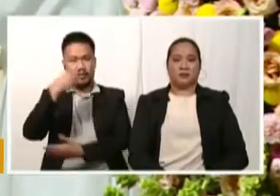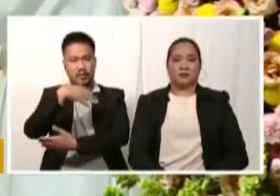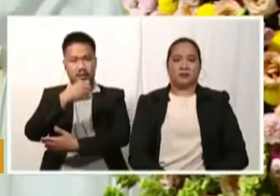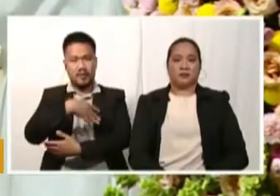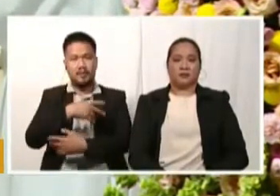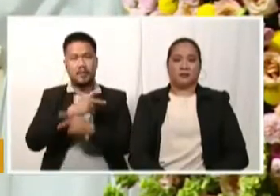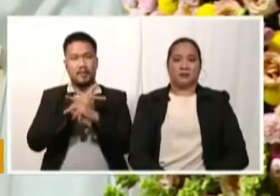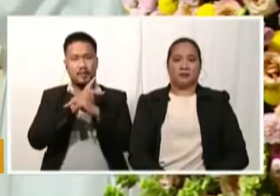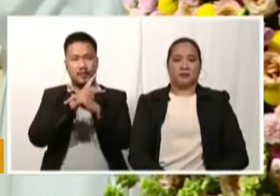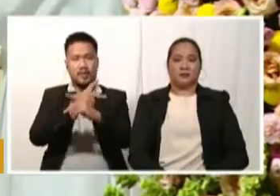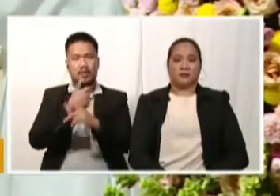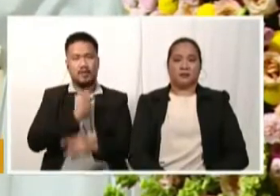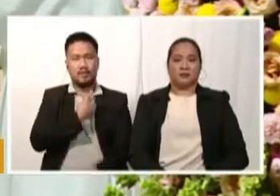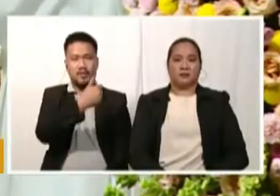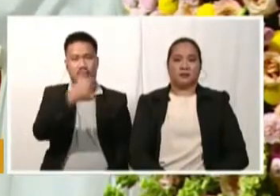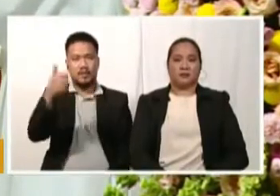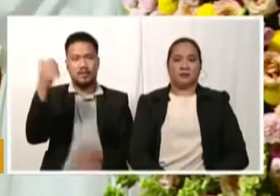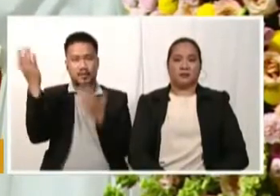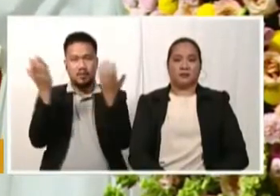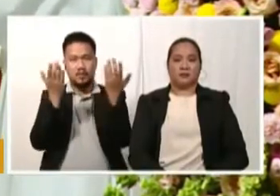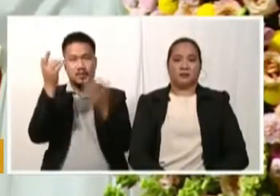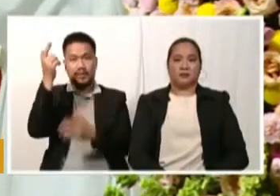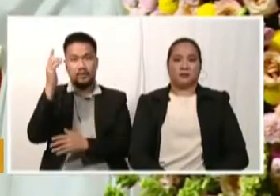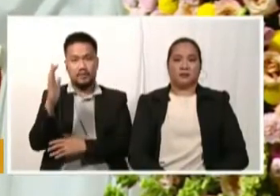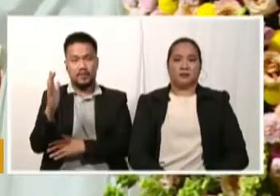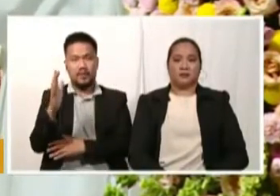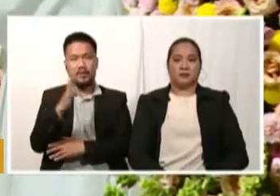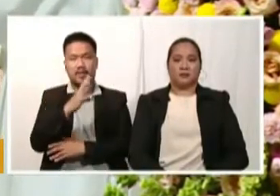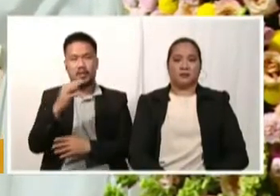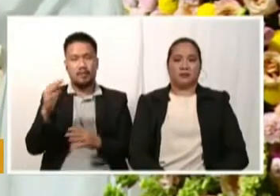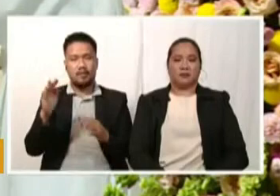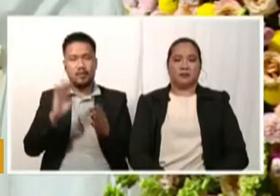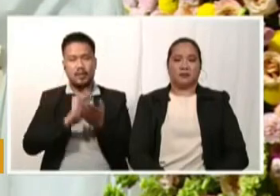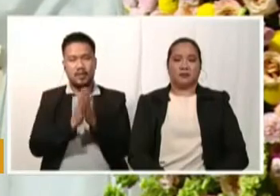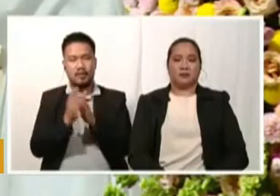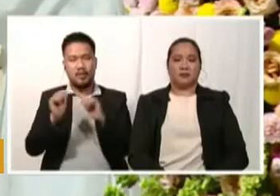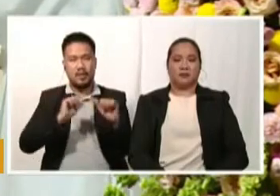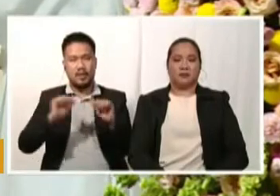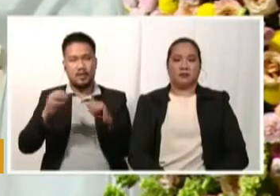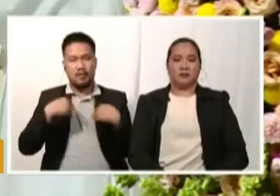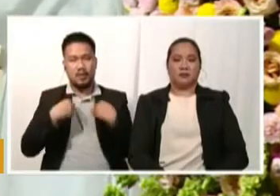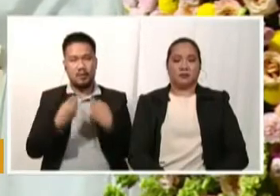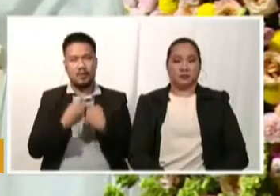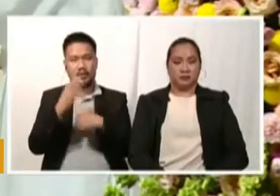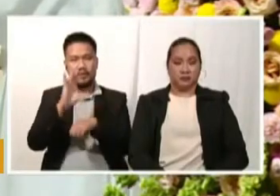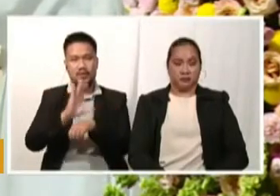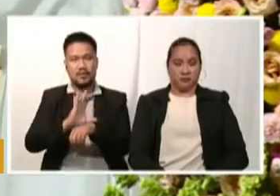themselves in the grace of God, and be active members of our church.